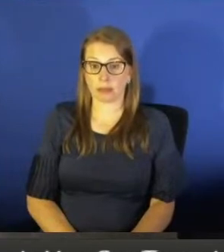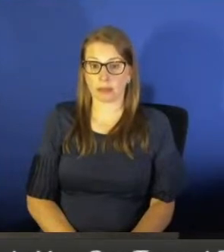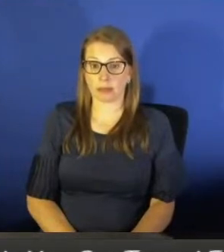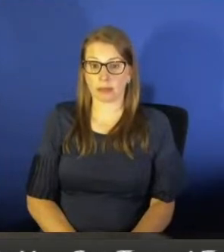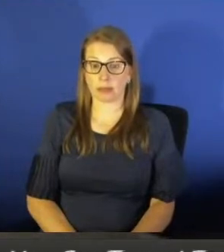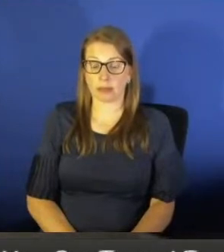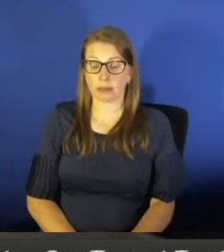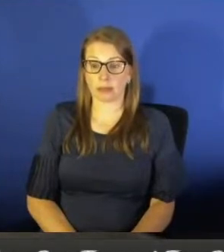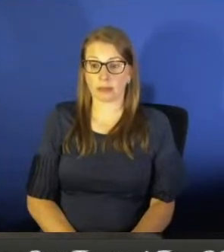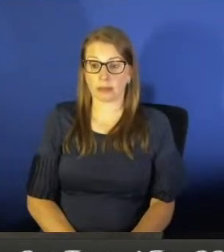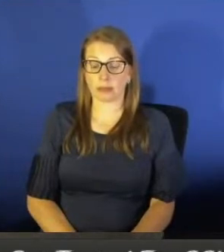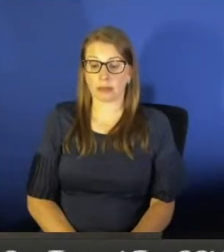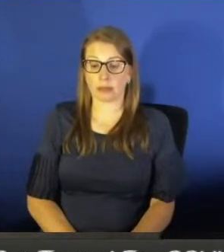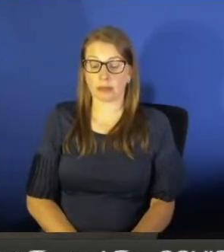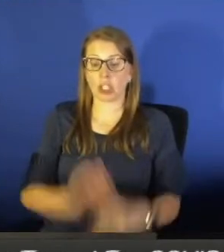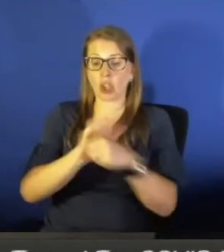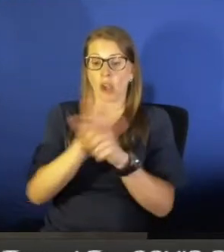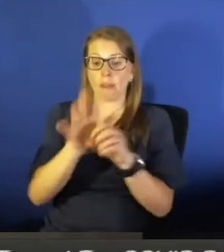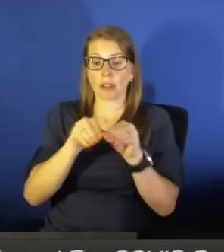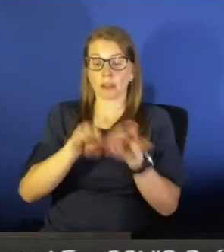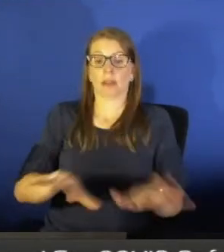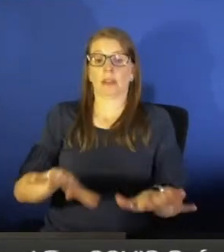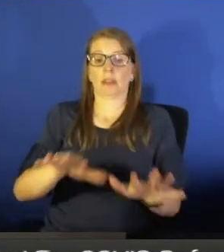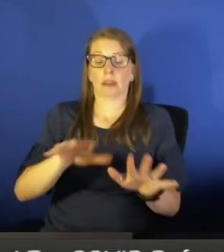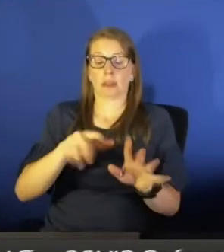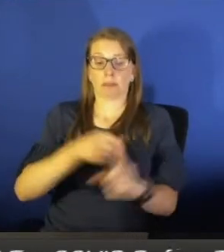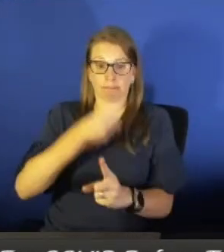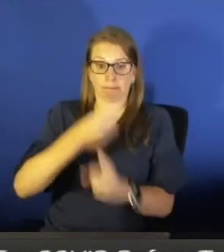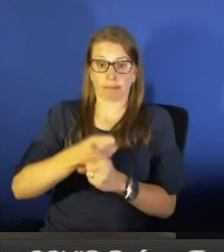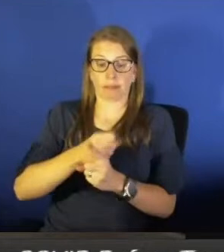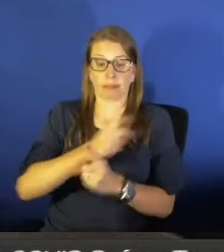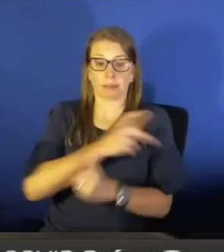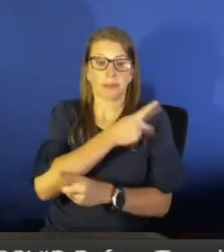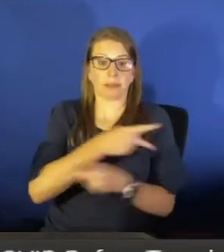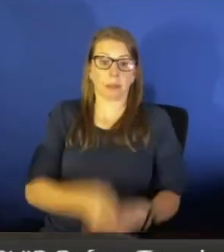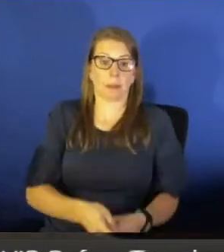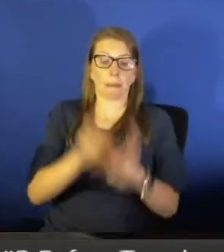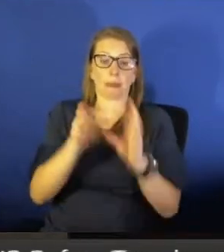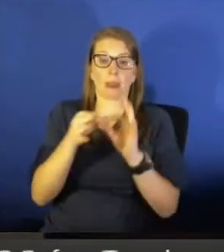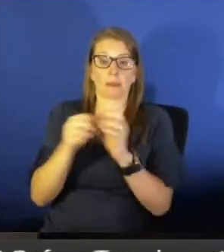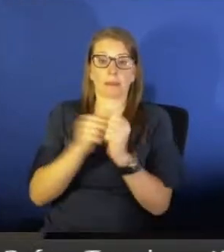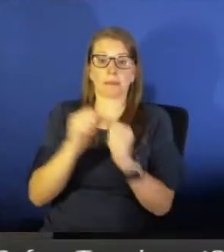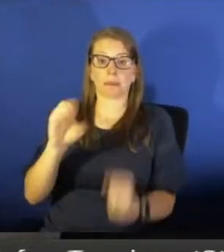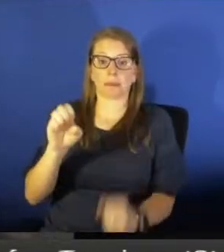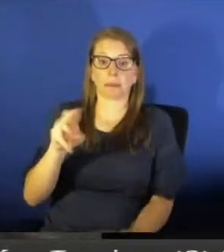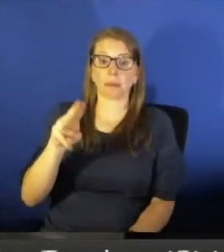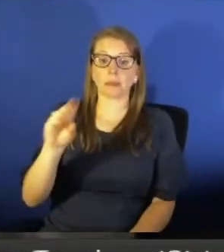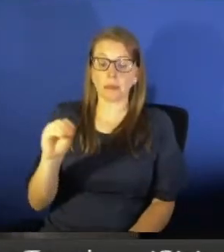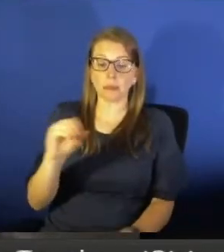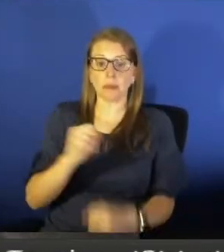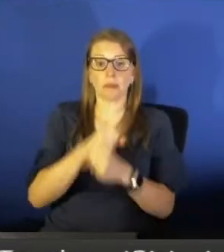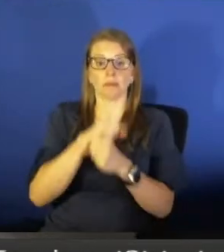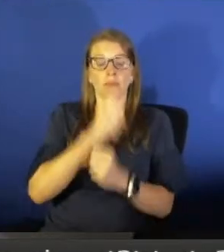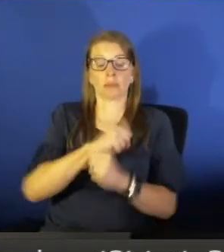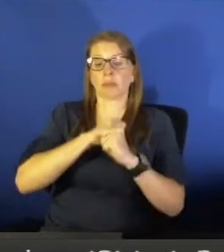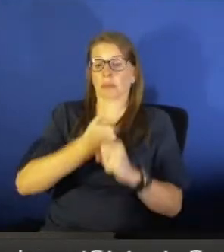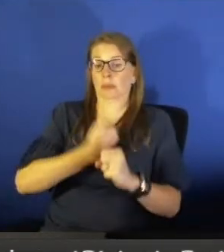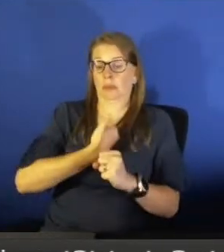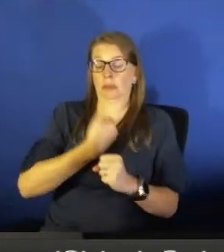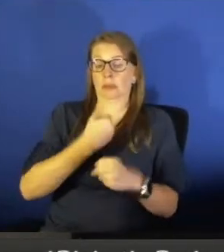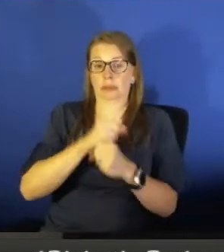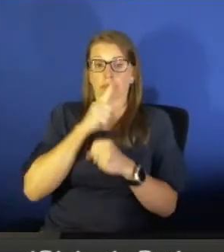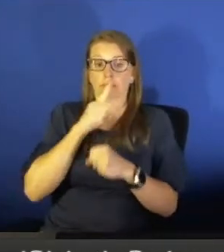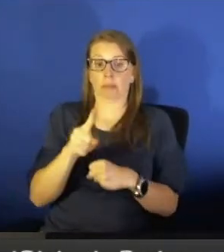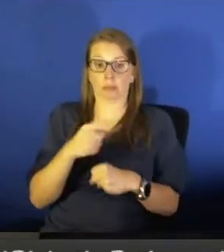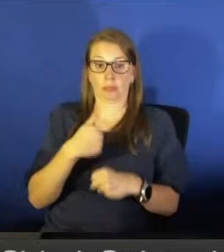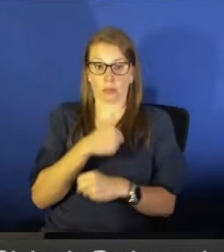impacted patient care in this area when it comes to ECMO? Yeah, absolutely. So we want to make sure we protect ourselves, so we've made sure that we have all